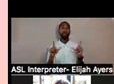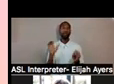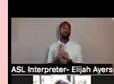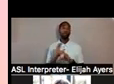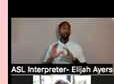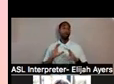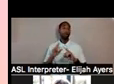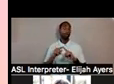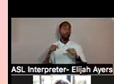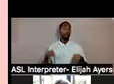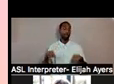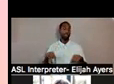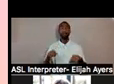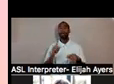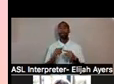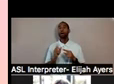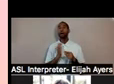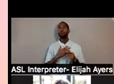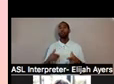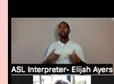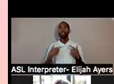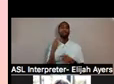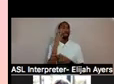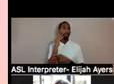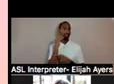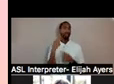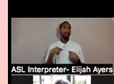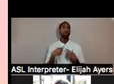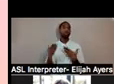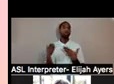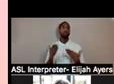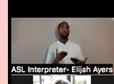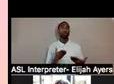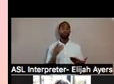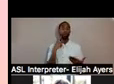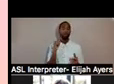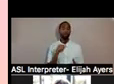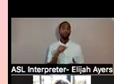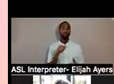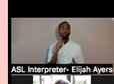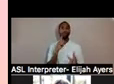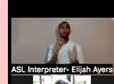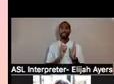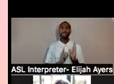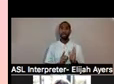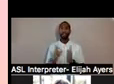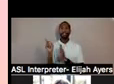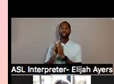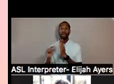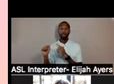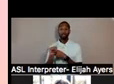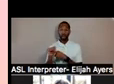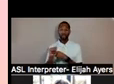around our own lived experience and brilliance that we bring into design practice and